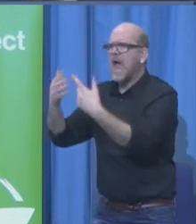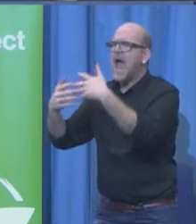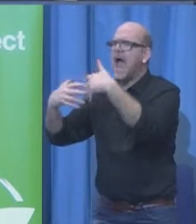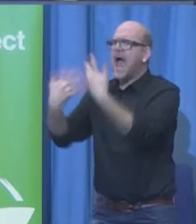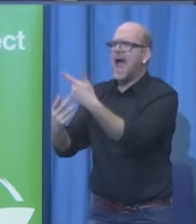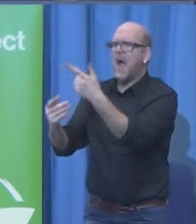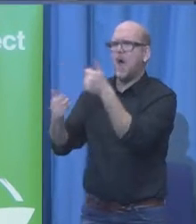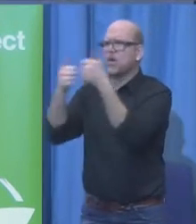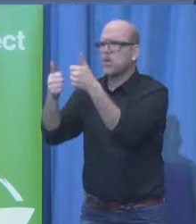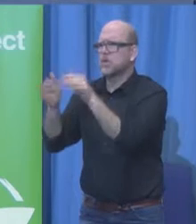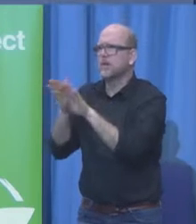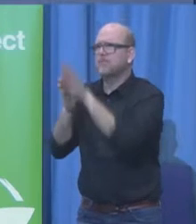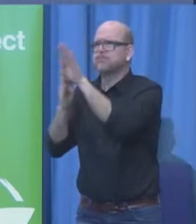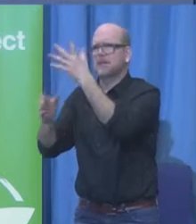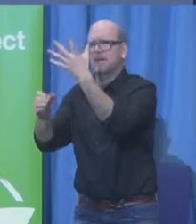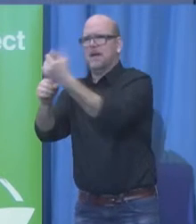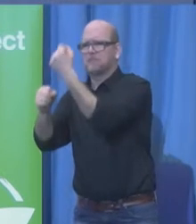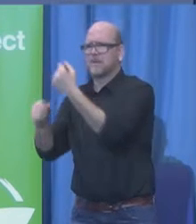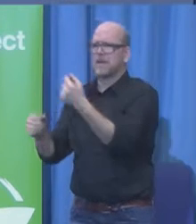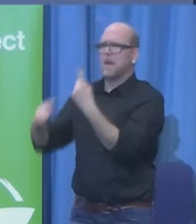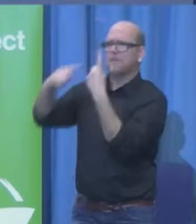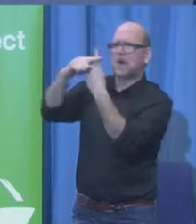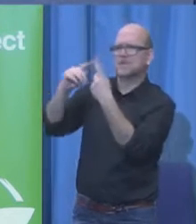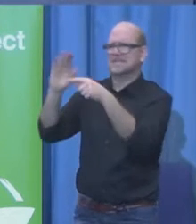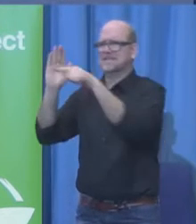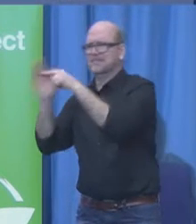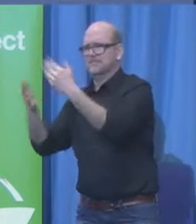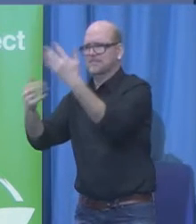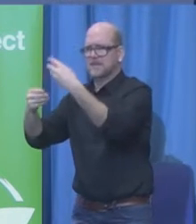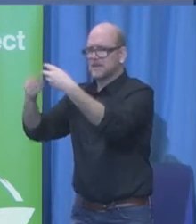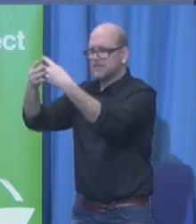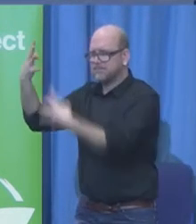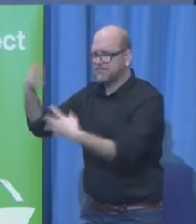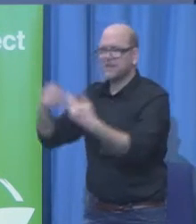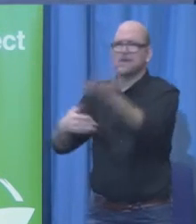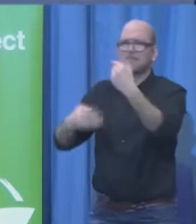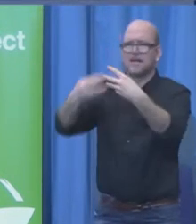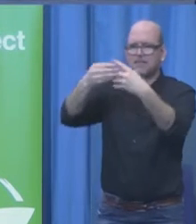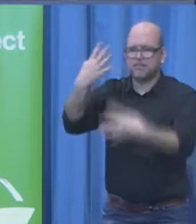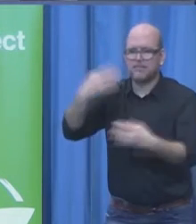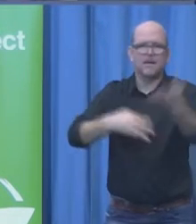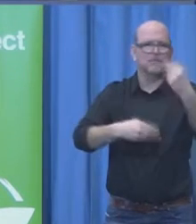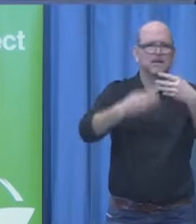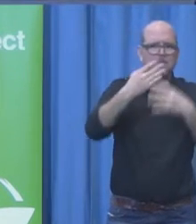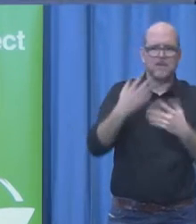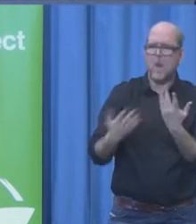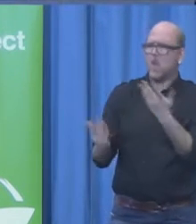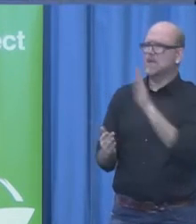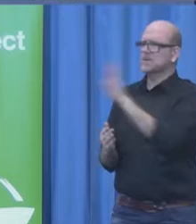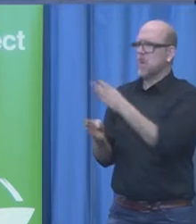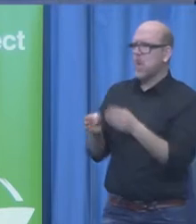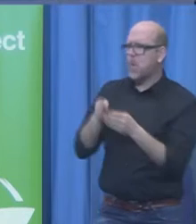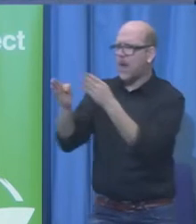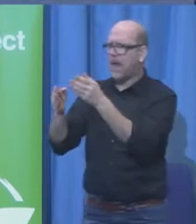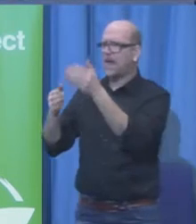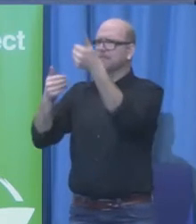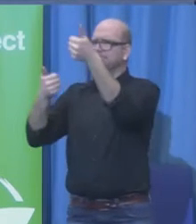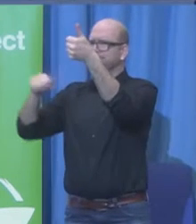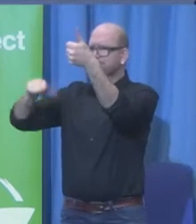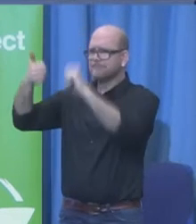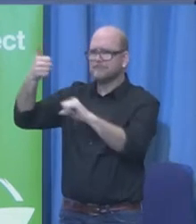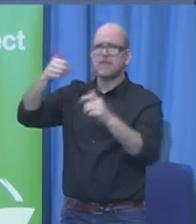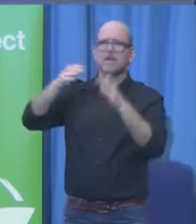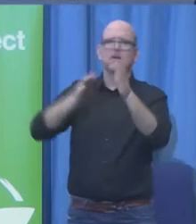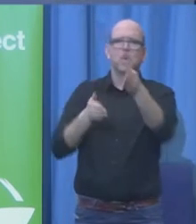the different countries, what type of measures are there, what type of incentives, what type of legislative